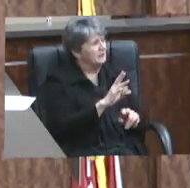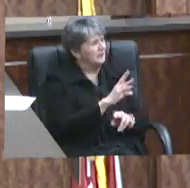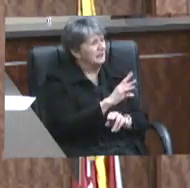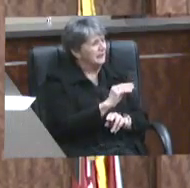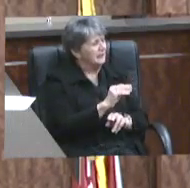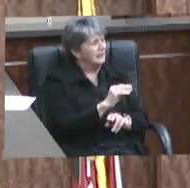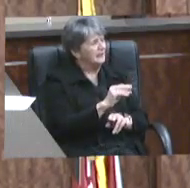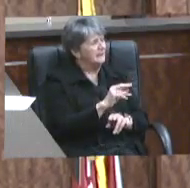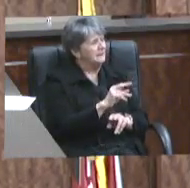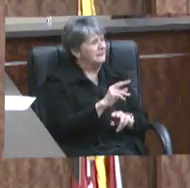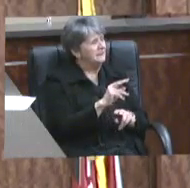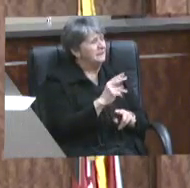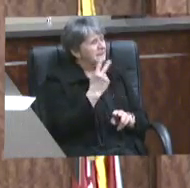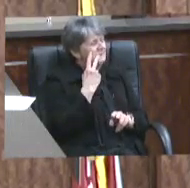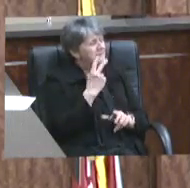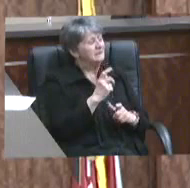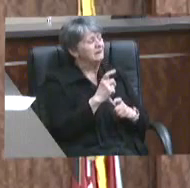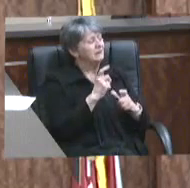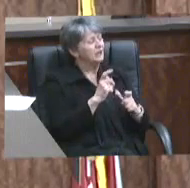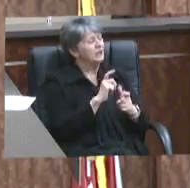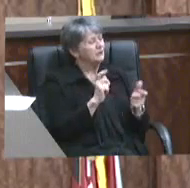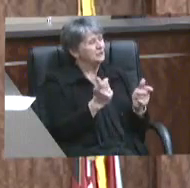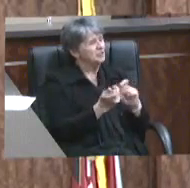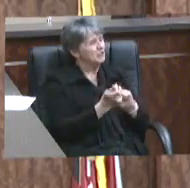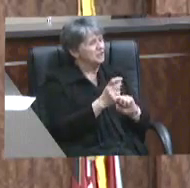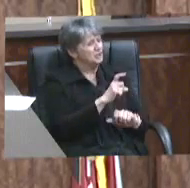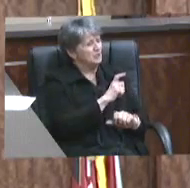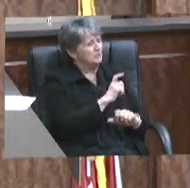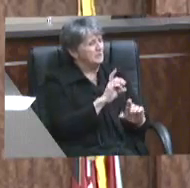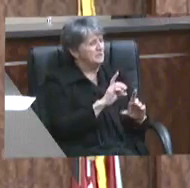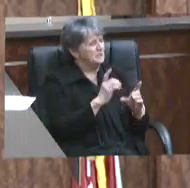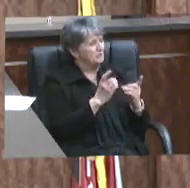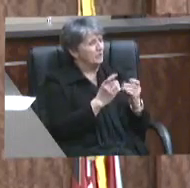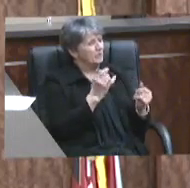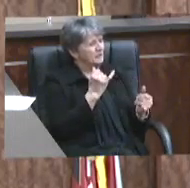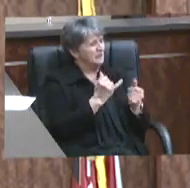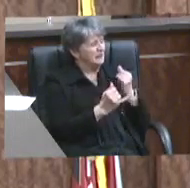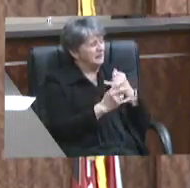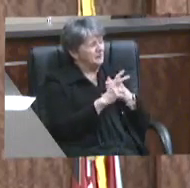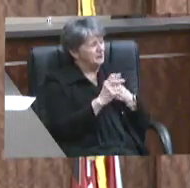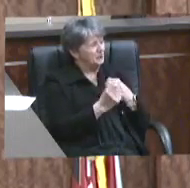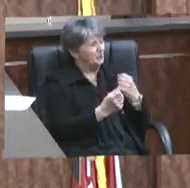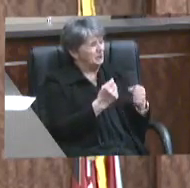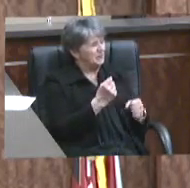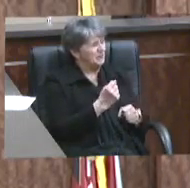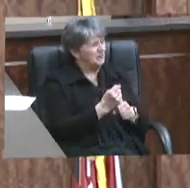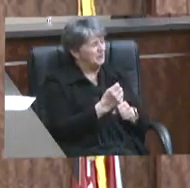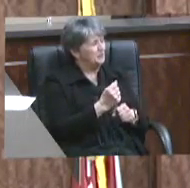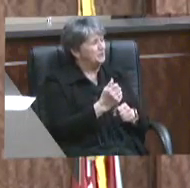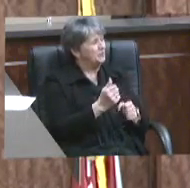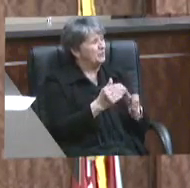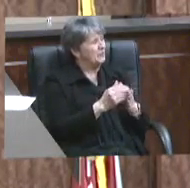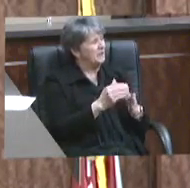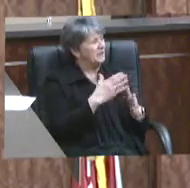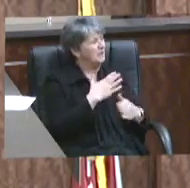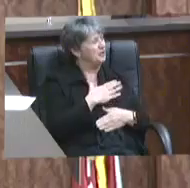a lot of change in the police department over the last 30 years. So again, Rich, enjoy your